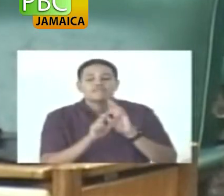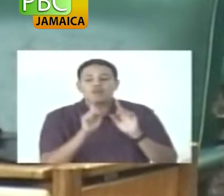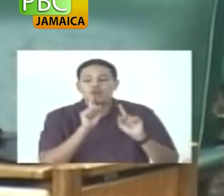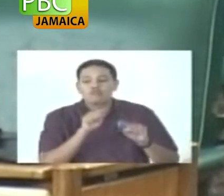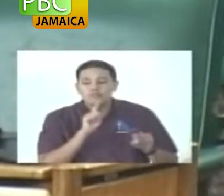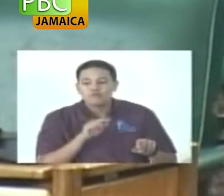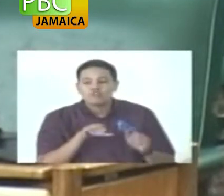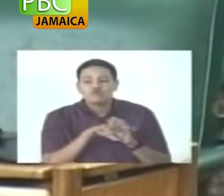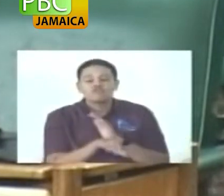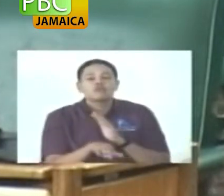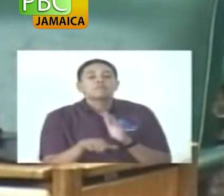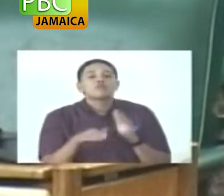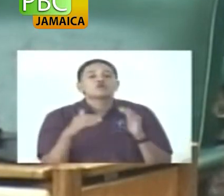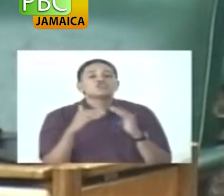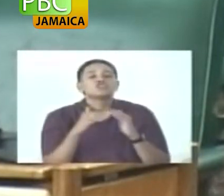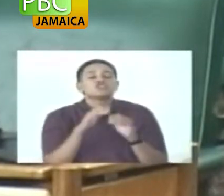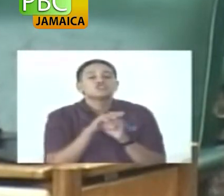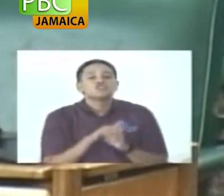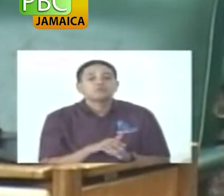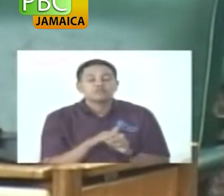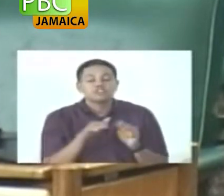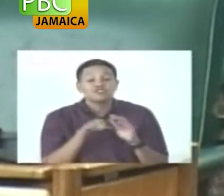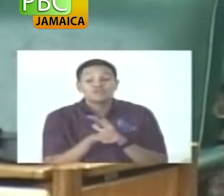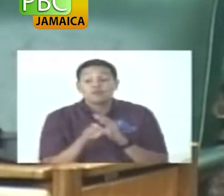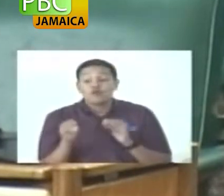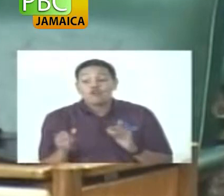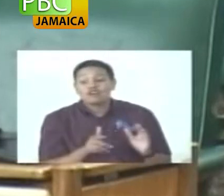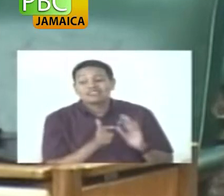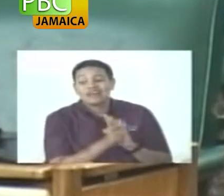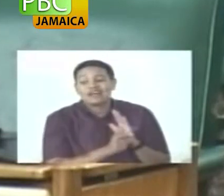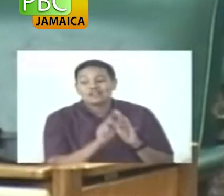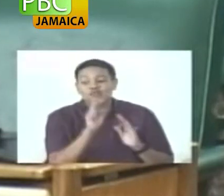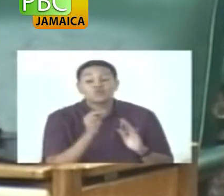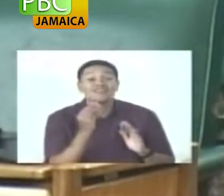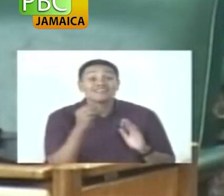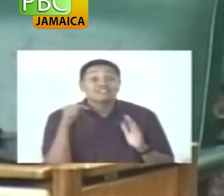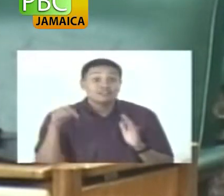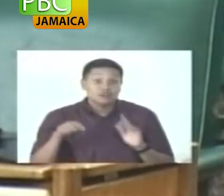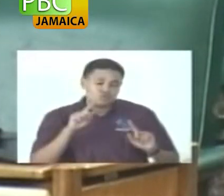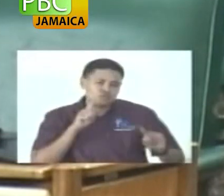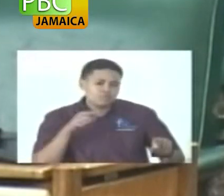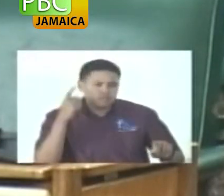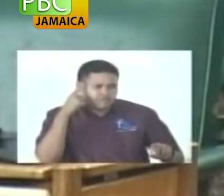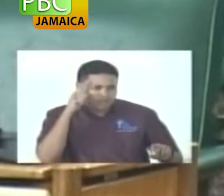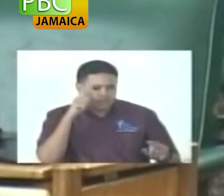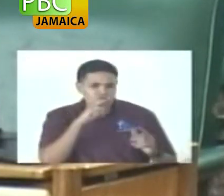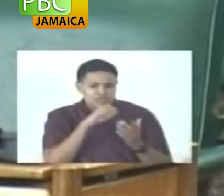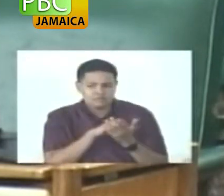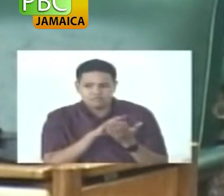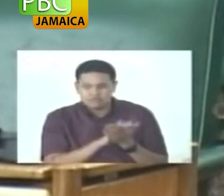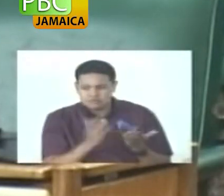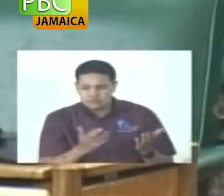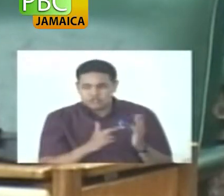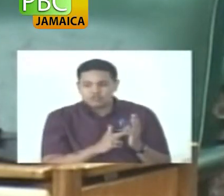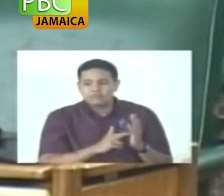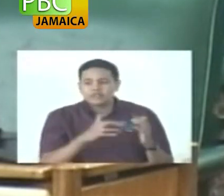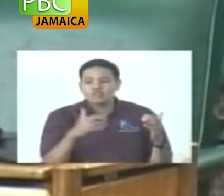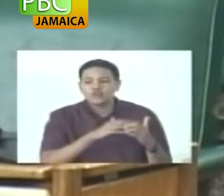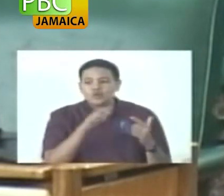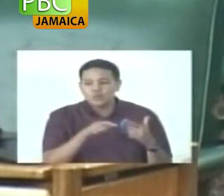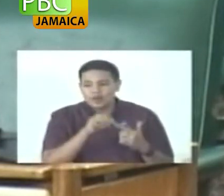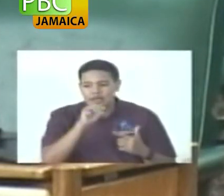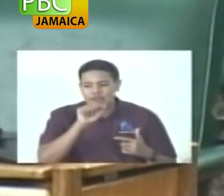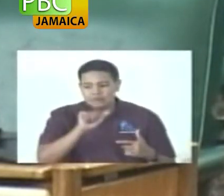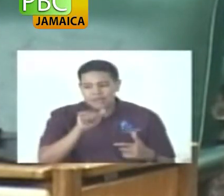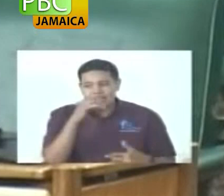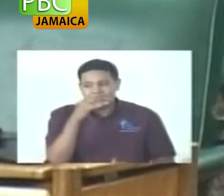Justice Suppression of Criminal Organizations Act 2014. This report, Mr. President, was tabled in the House of Representatives on May